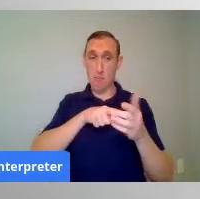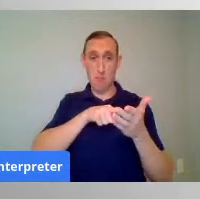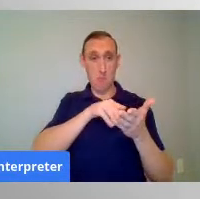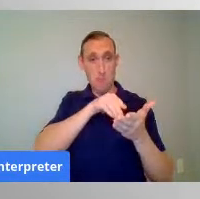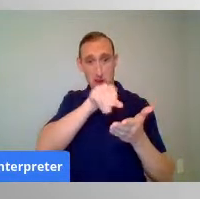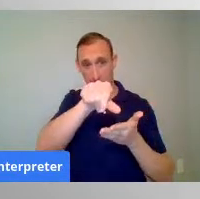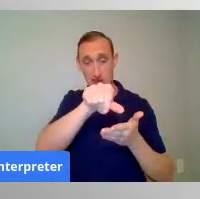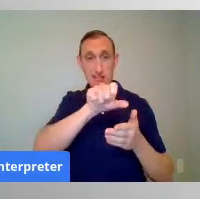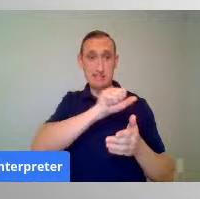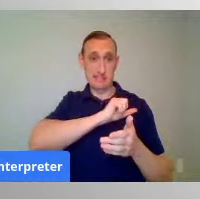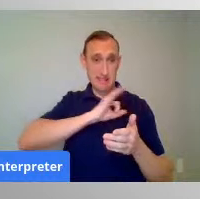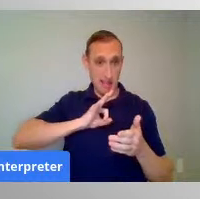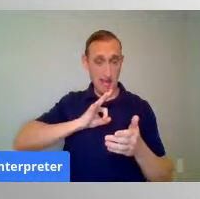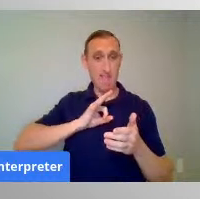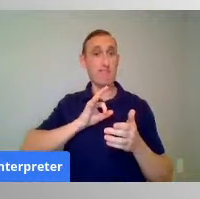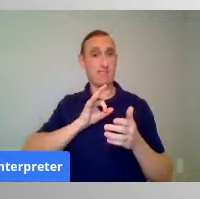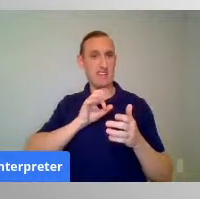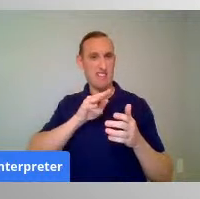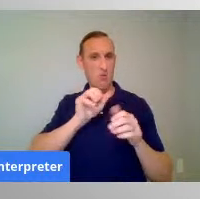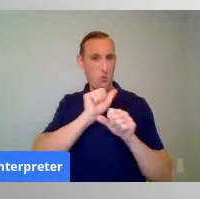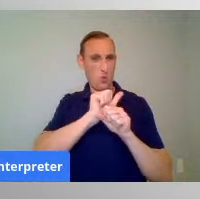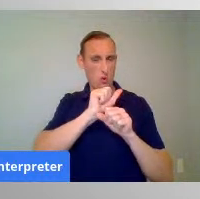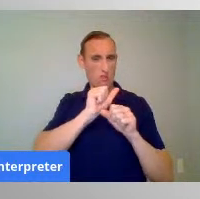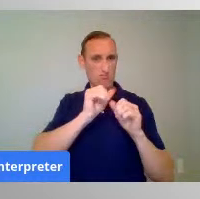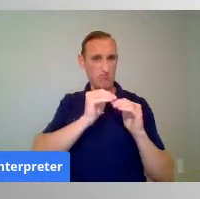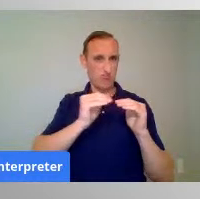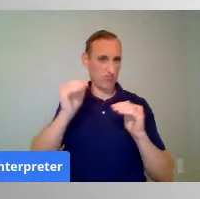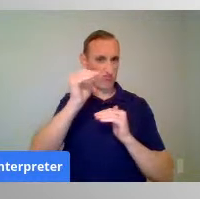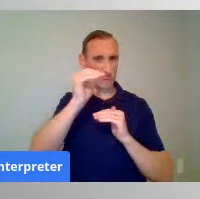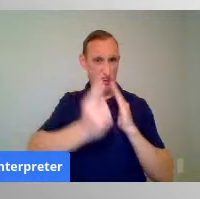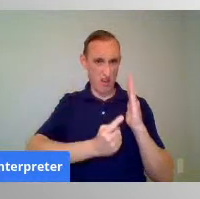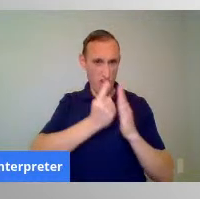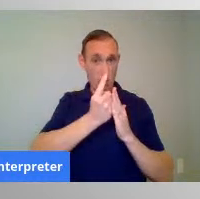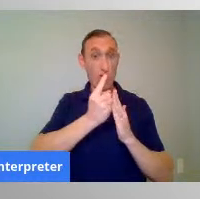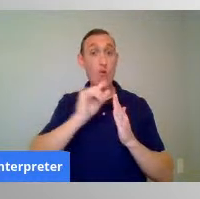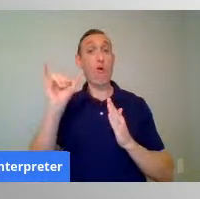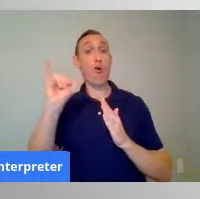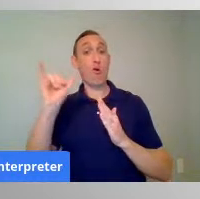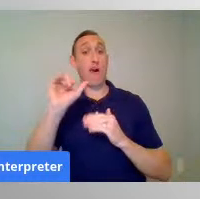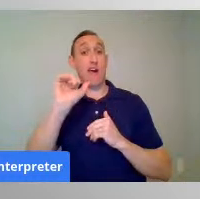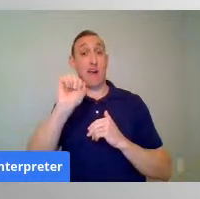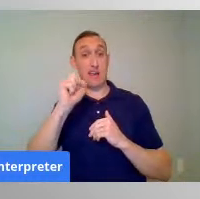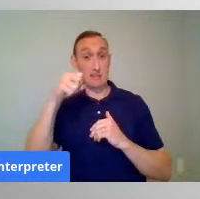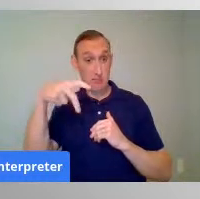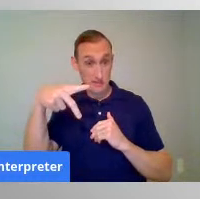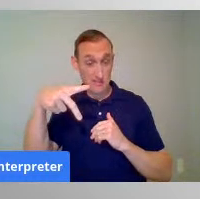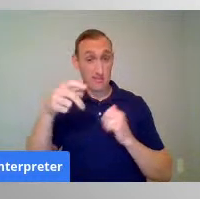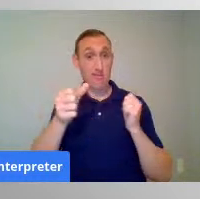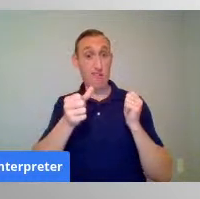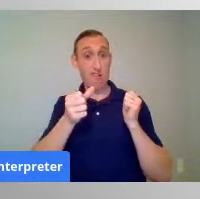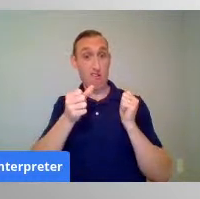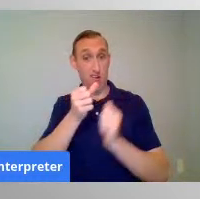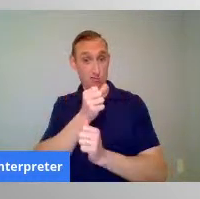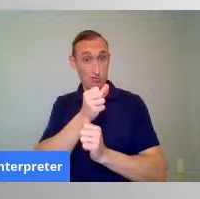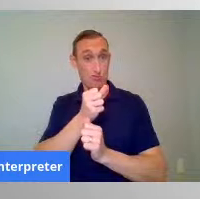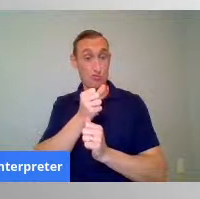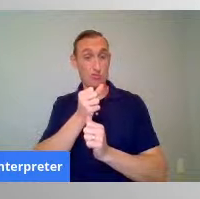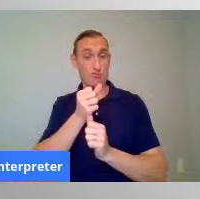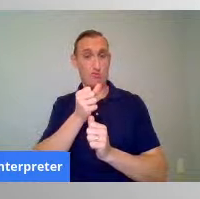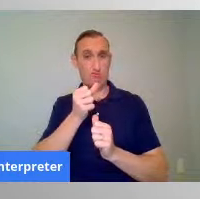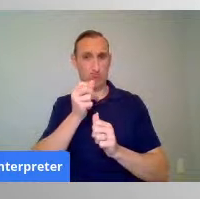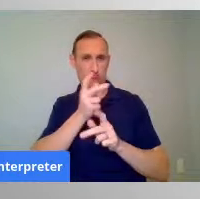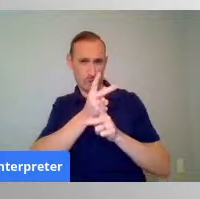not able to pay. One of the other things is ASP is no longer under the supervision